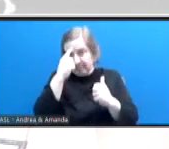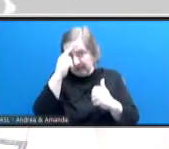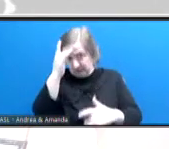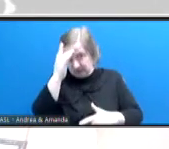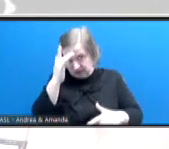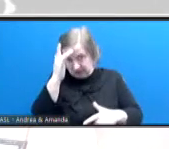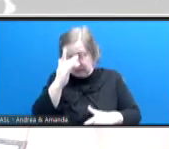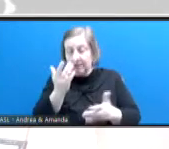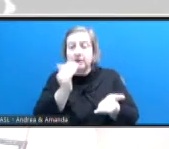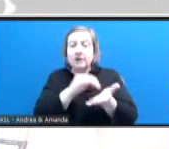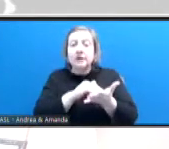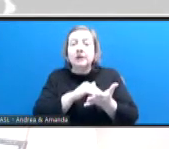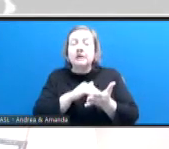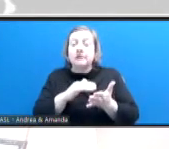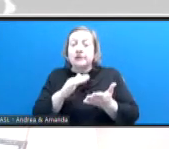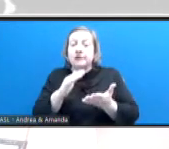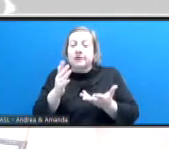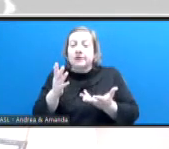And again,